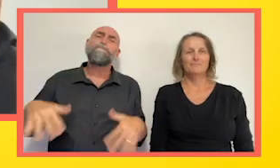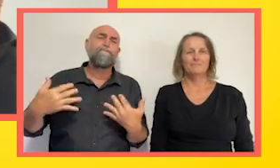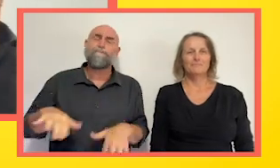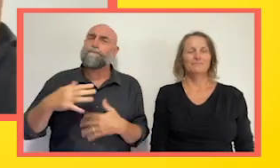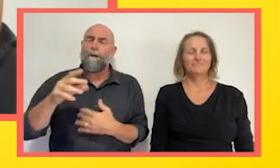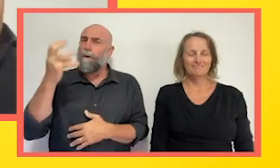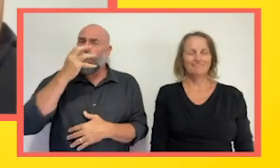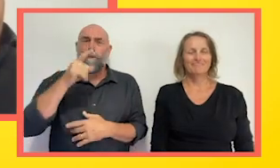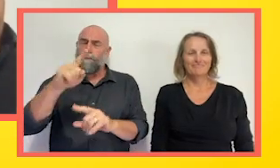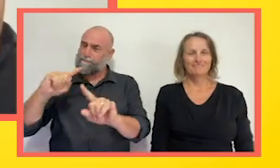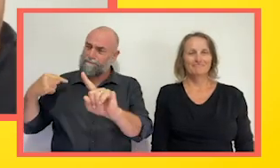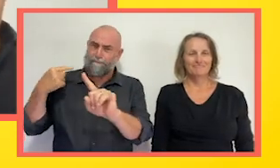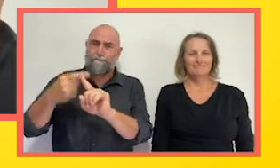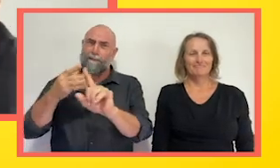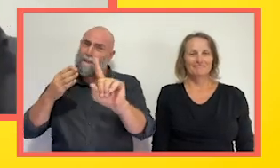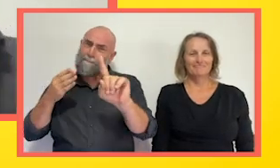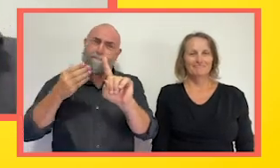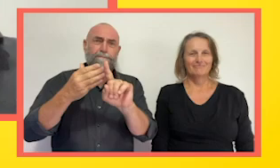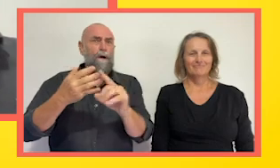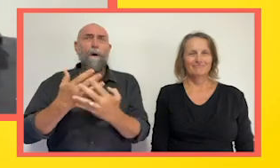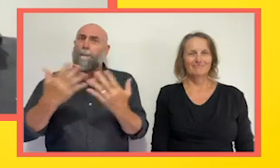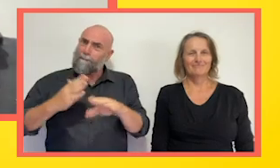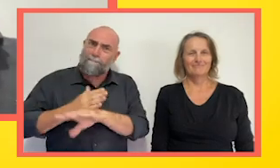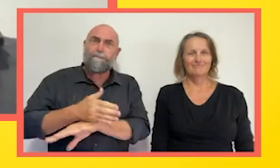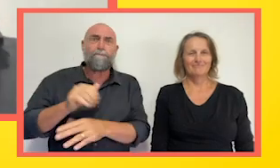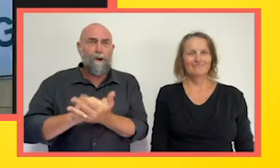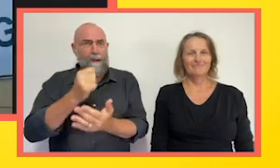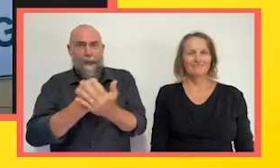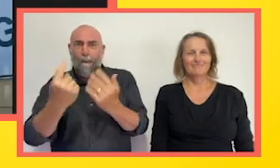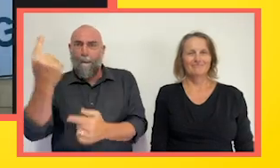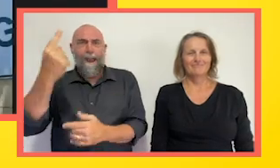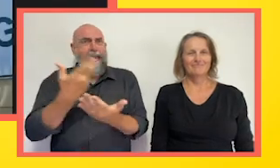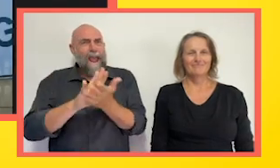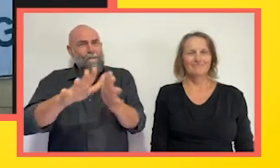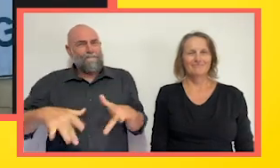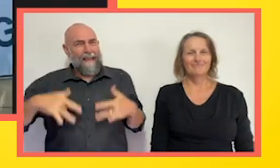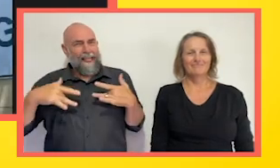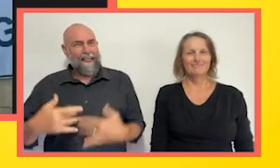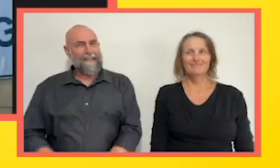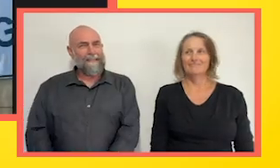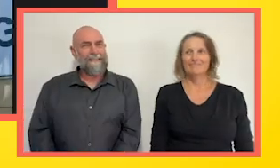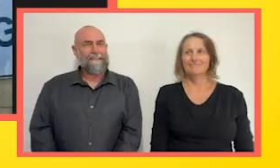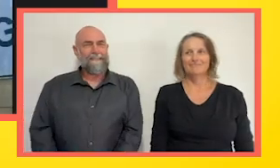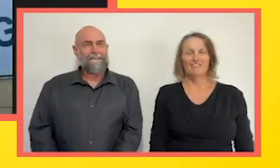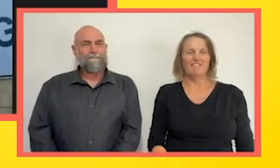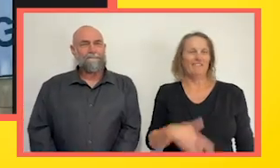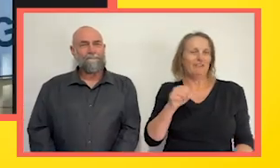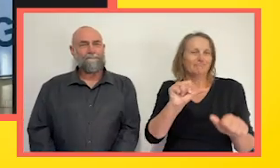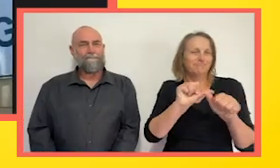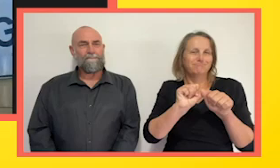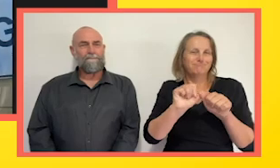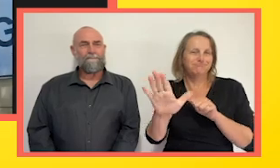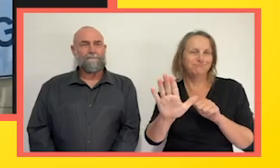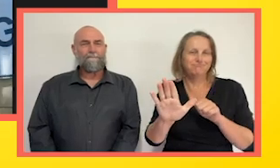a hell of a road to get there, mate, but how does it feel from the top of the world? Yeah, it's honestly, it's an awesome feeling, Kurt.